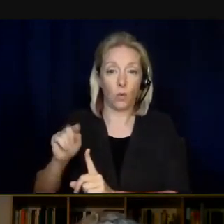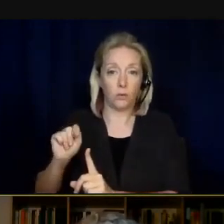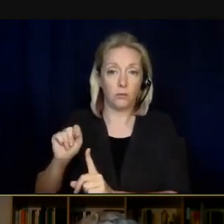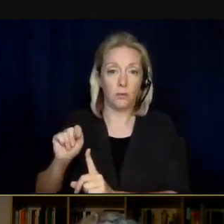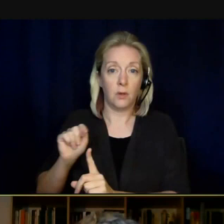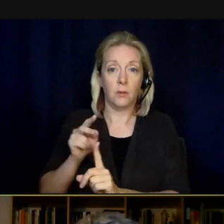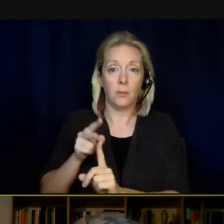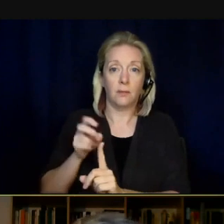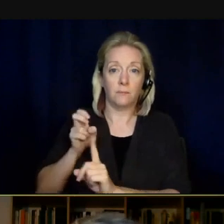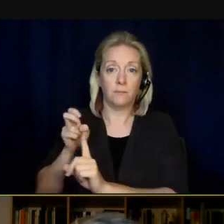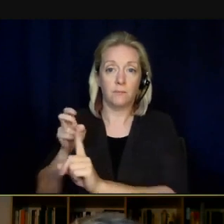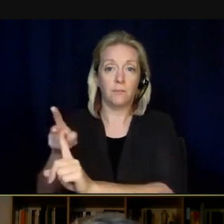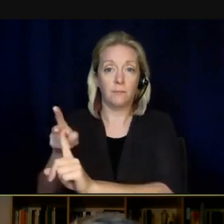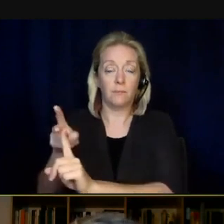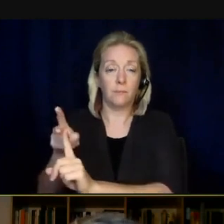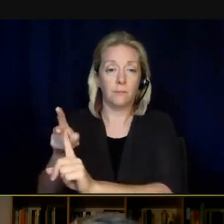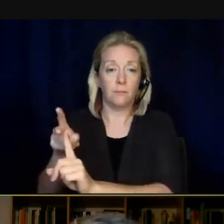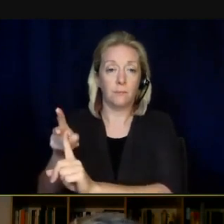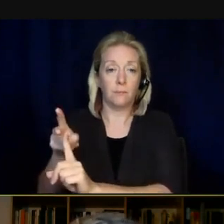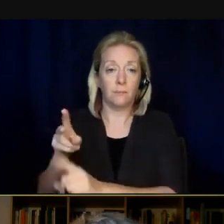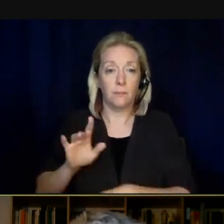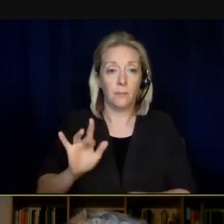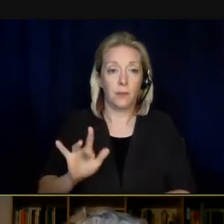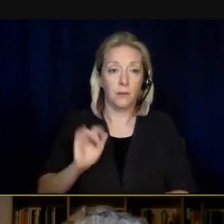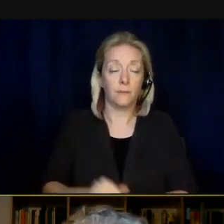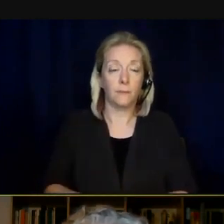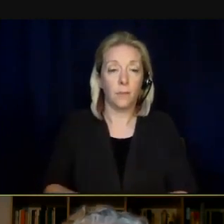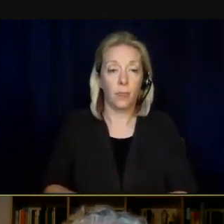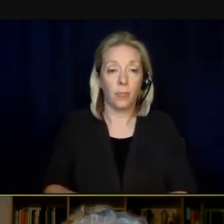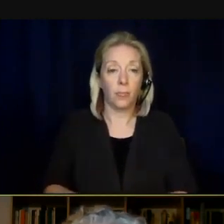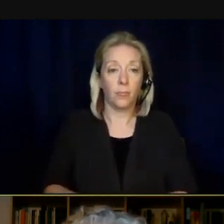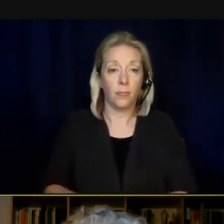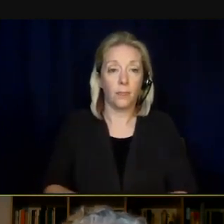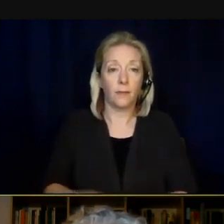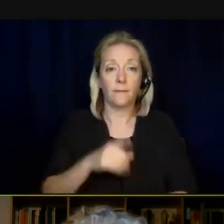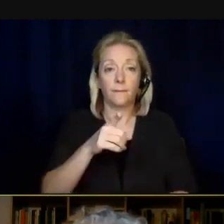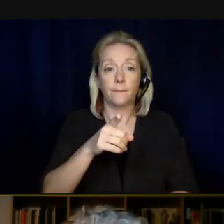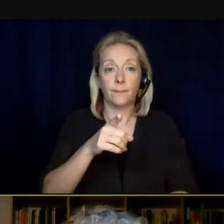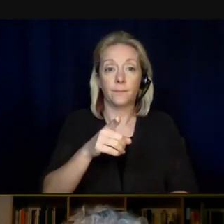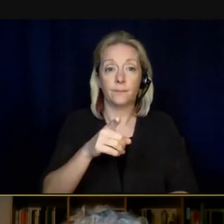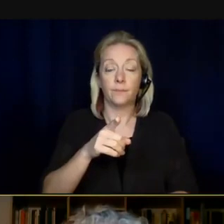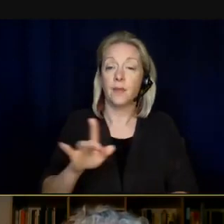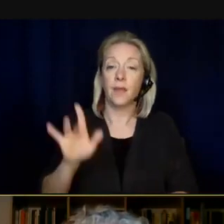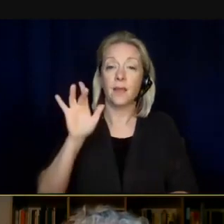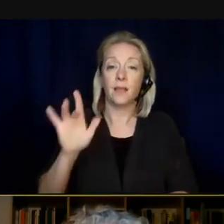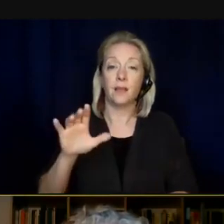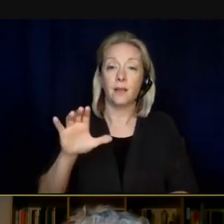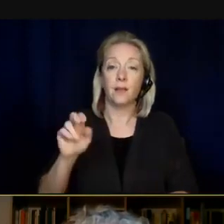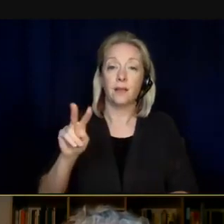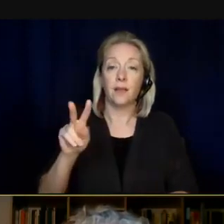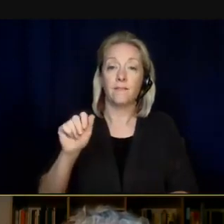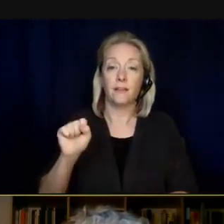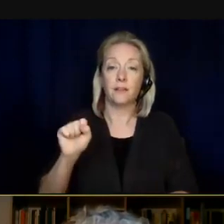that image on your canvas. So I'm going to click here, and it says, click anywhere on your canvas to insert